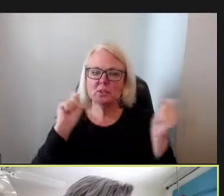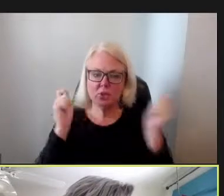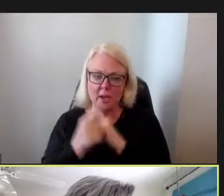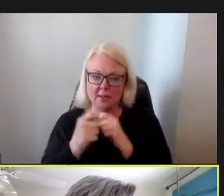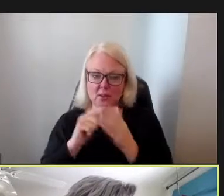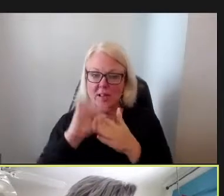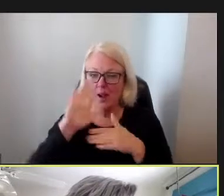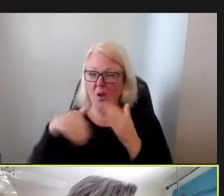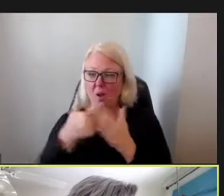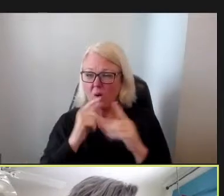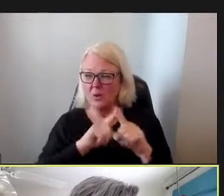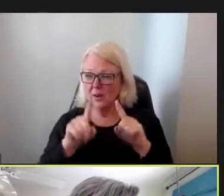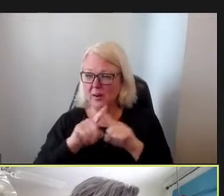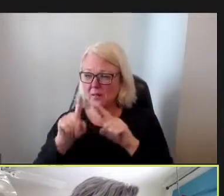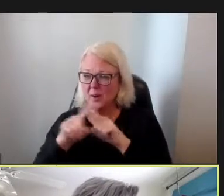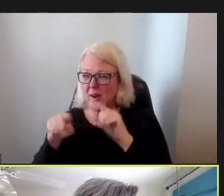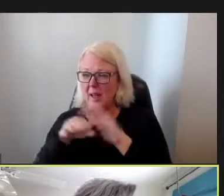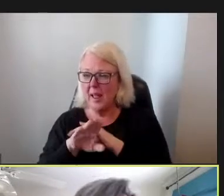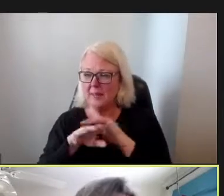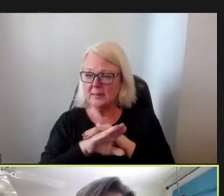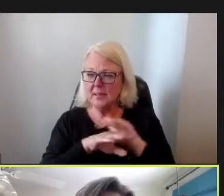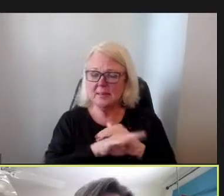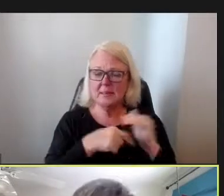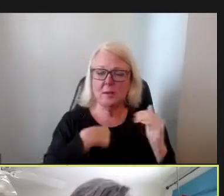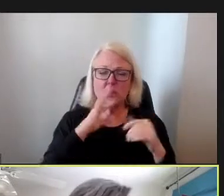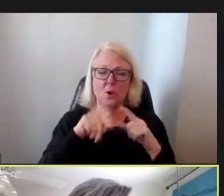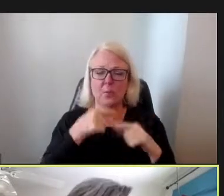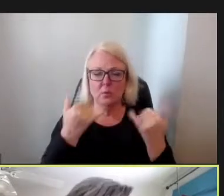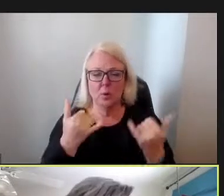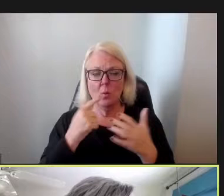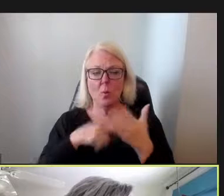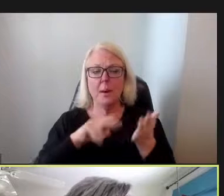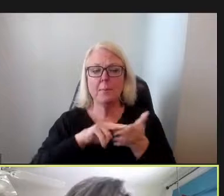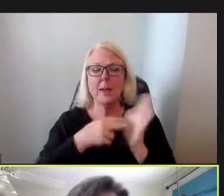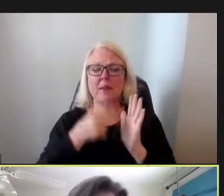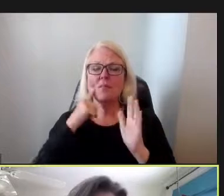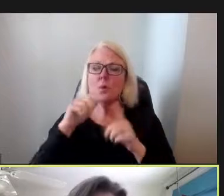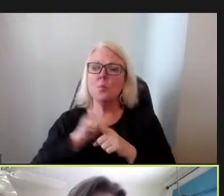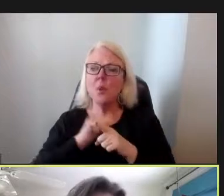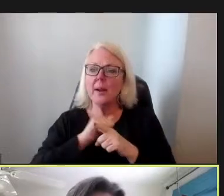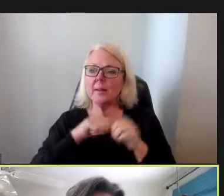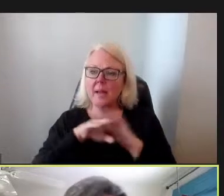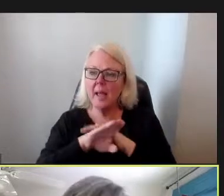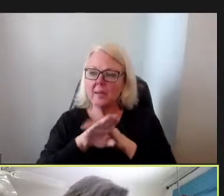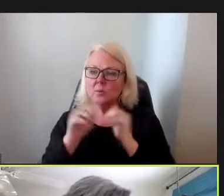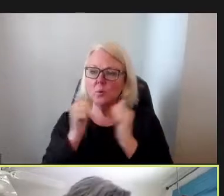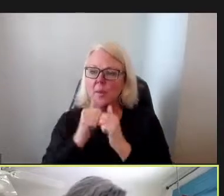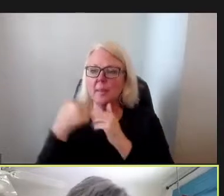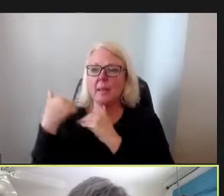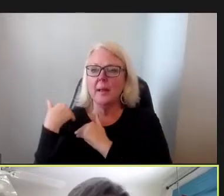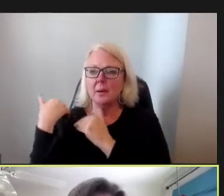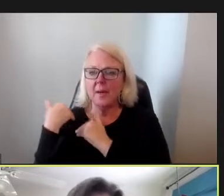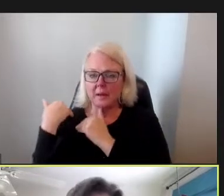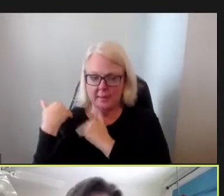that I draw upon when I talk today about what it means to practice access with accountability.